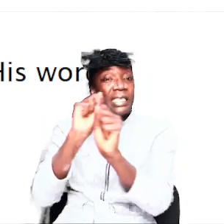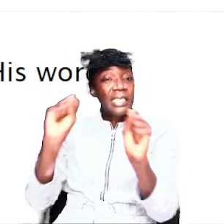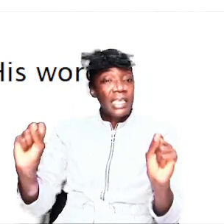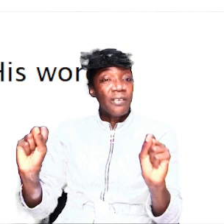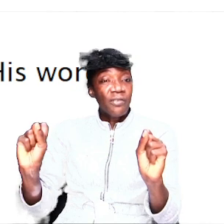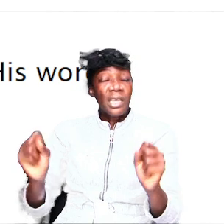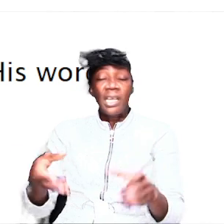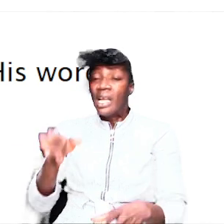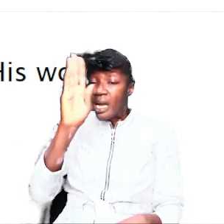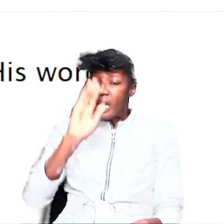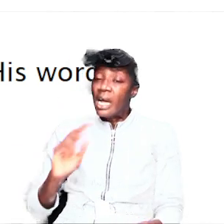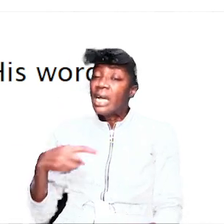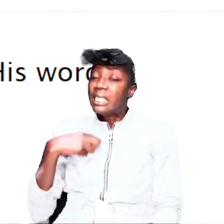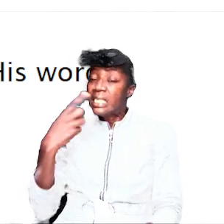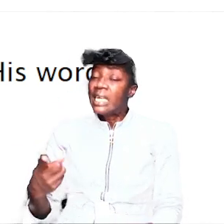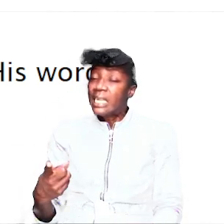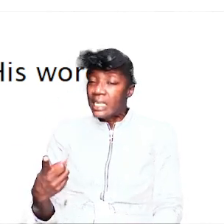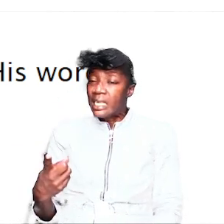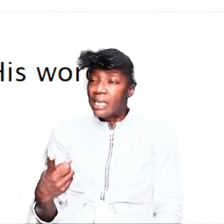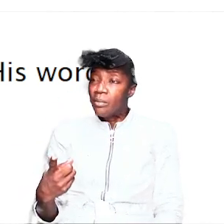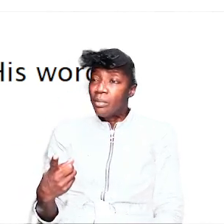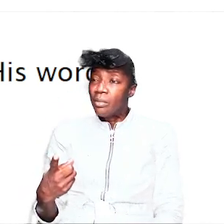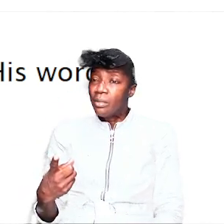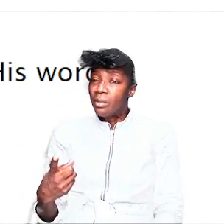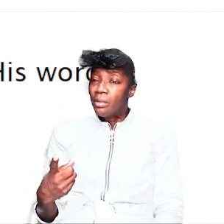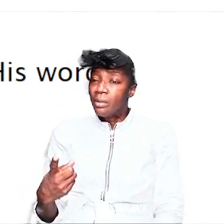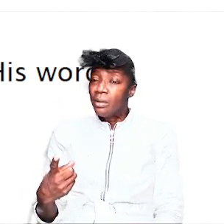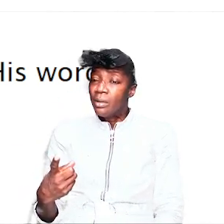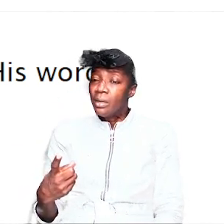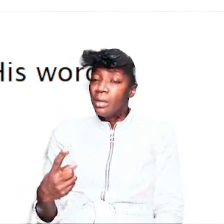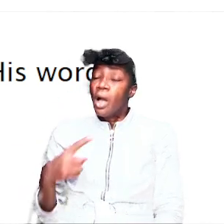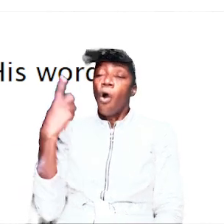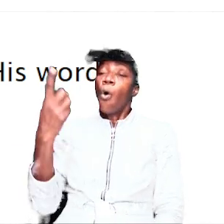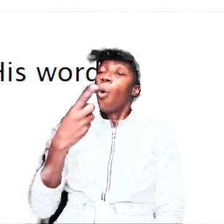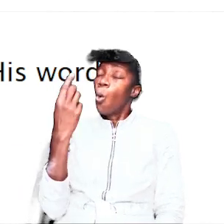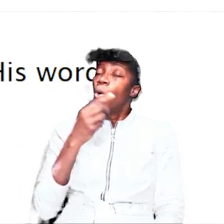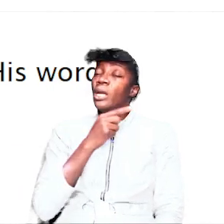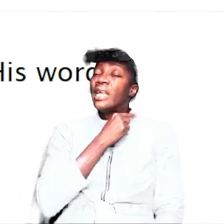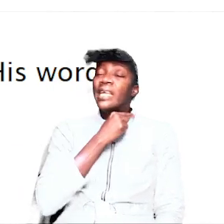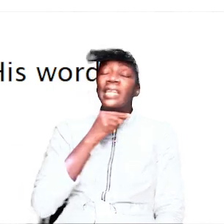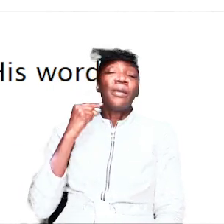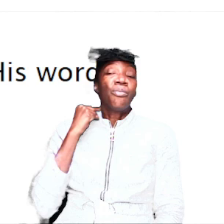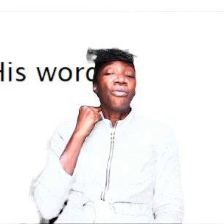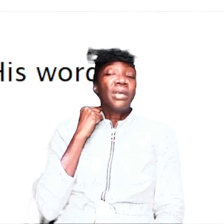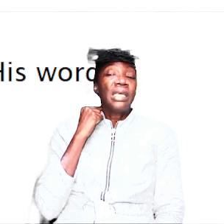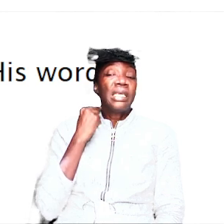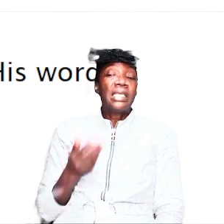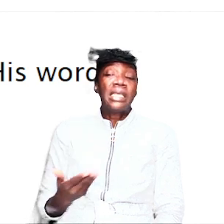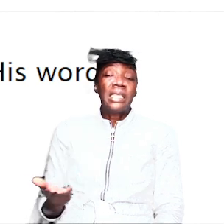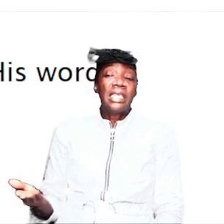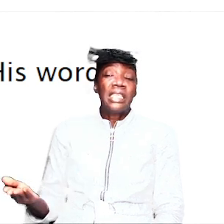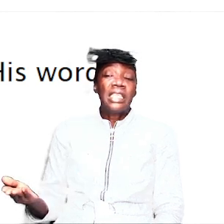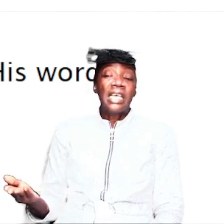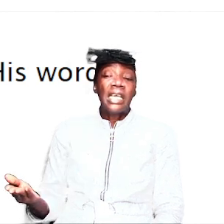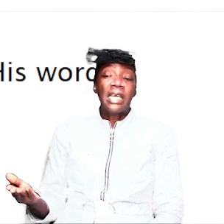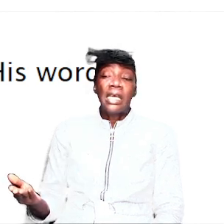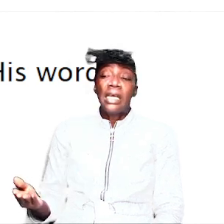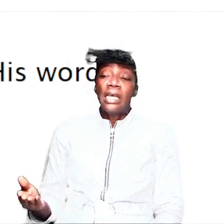God told them that it was the priest, because the thing is supposed to do a particular